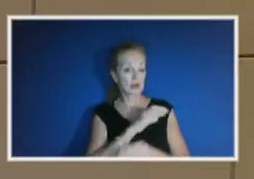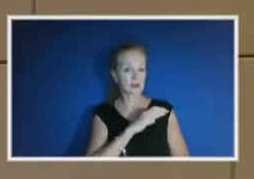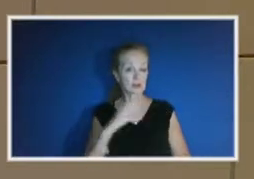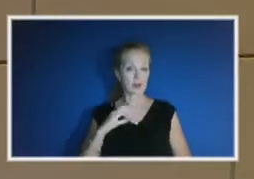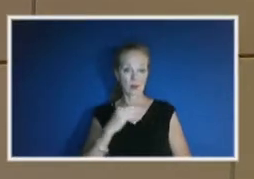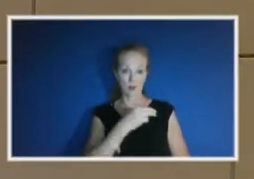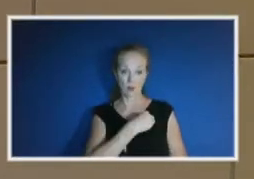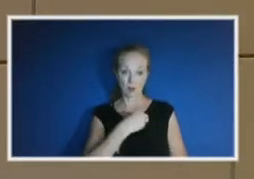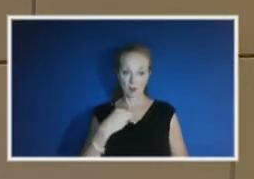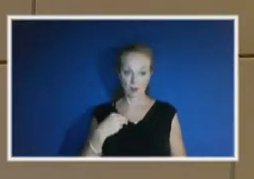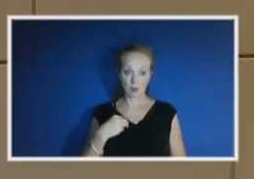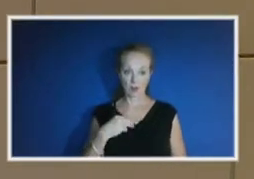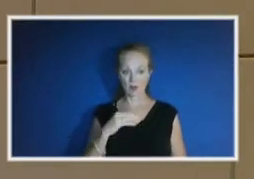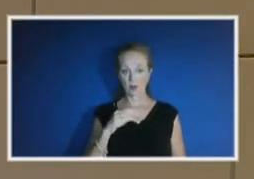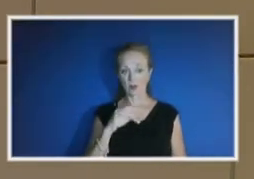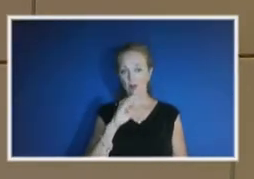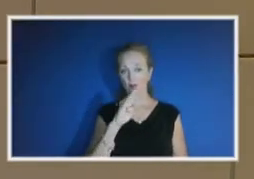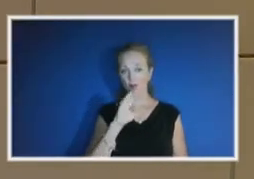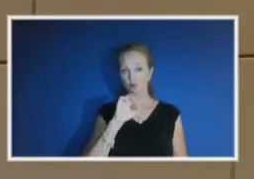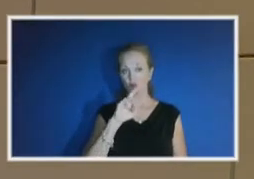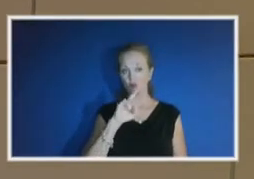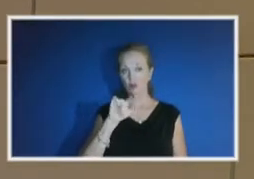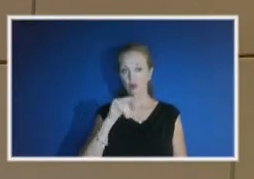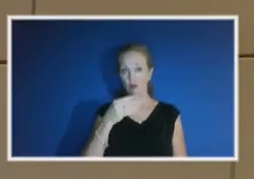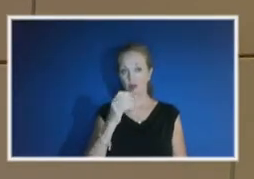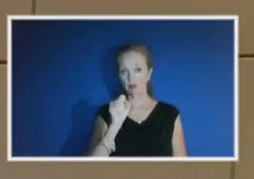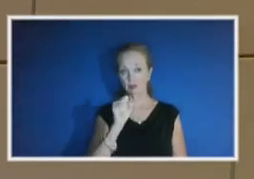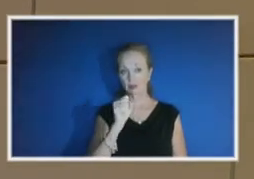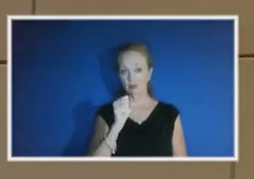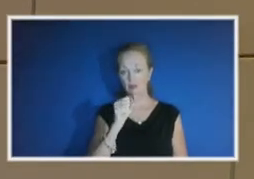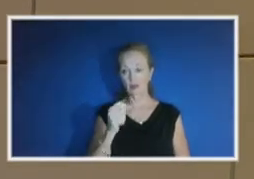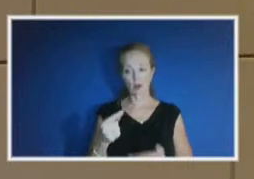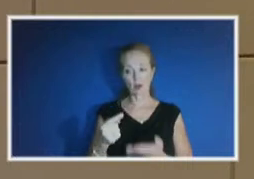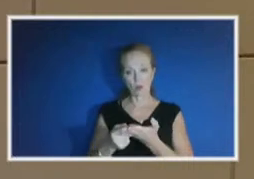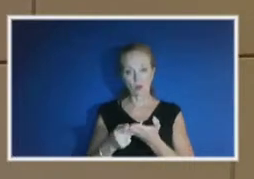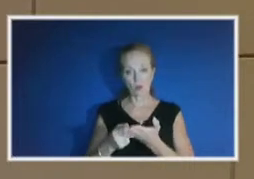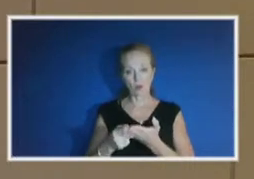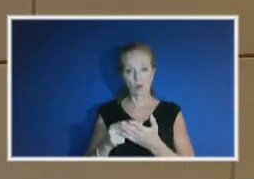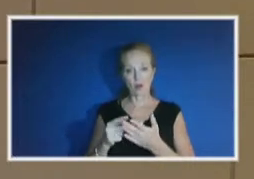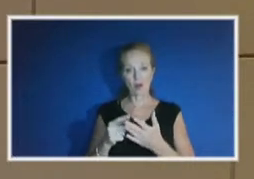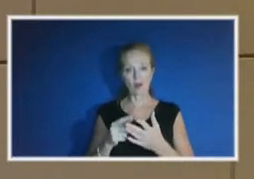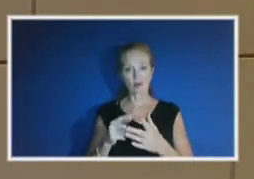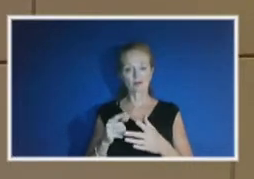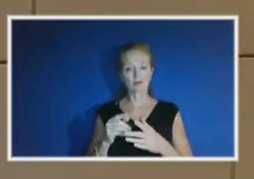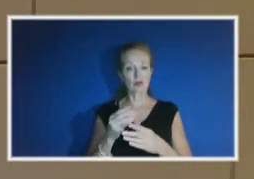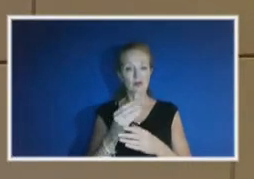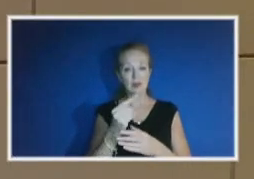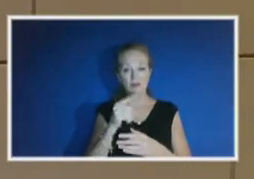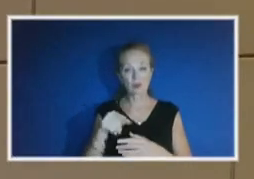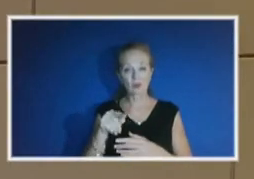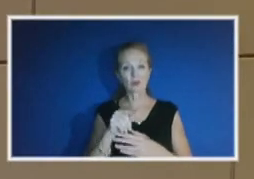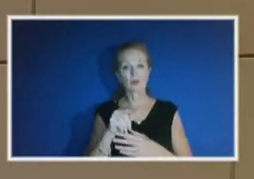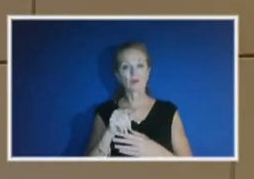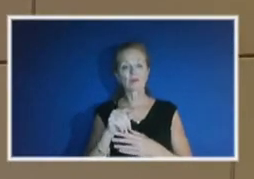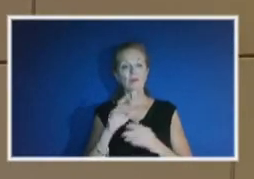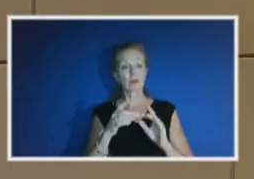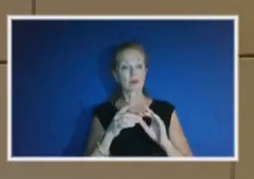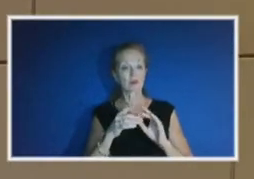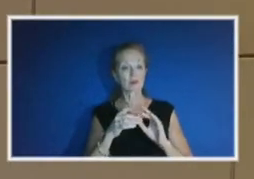discussion that he and I have been having maybe with along with several of you regarding